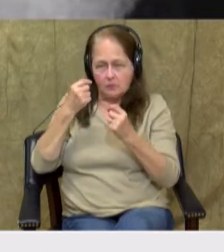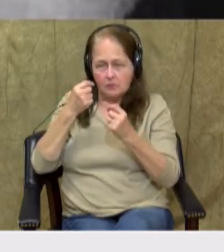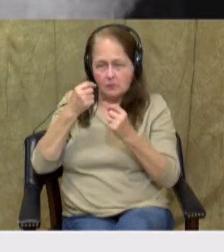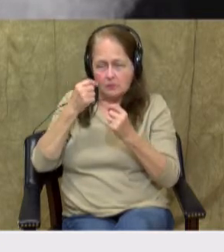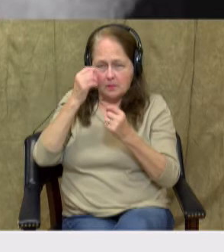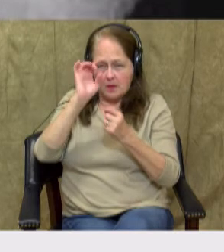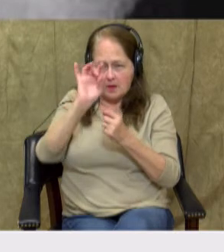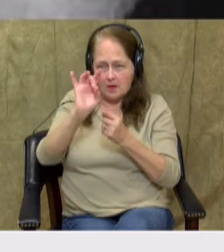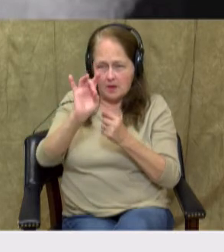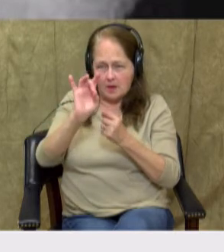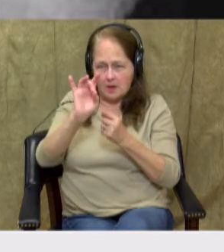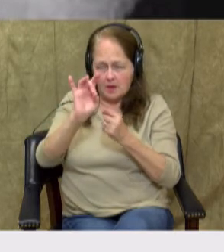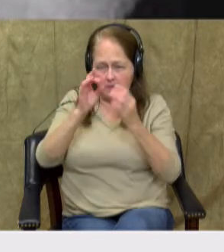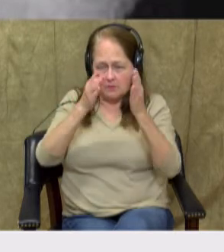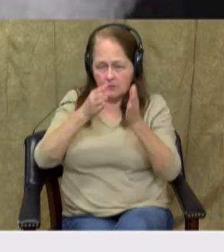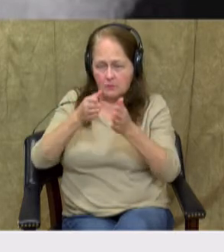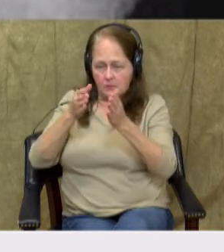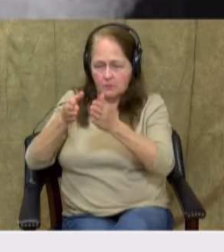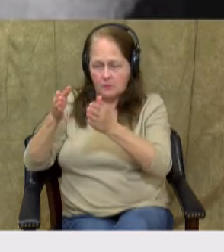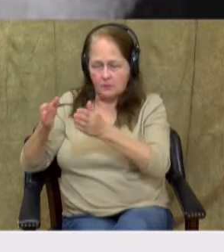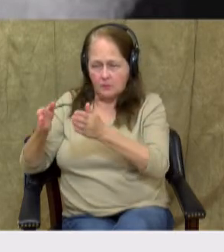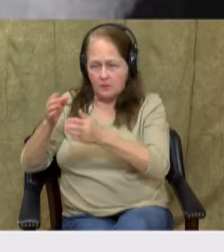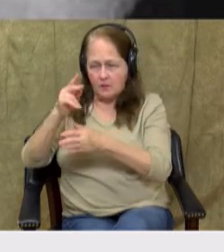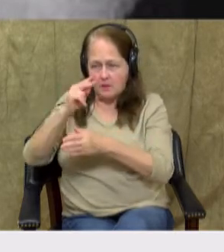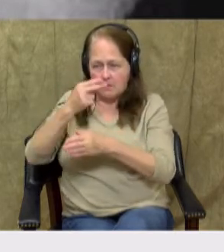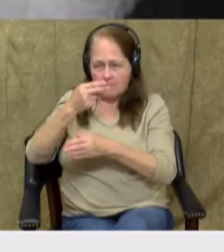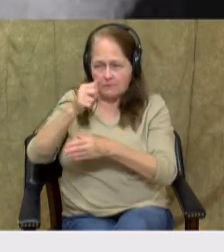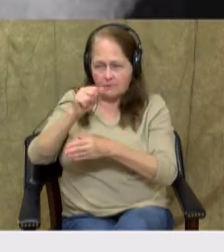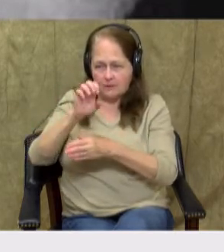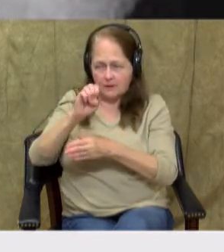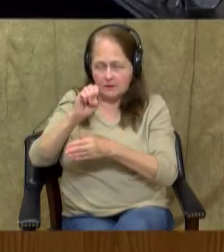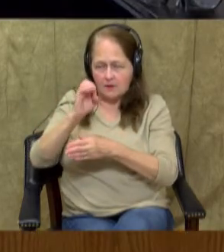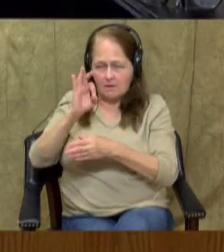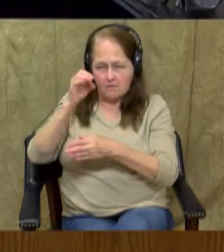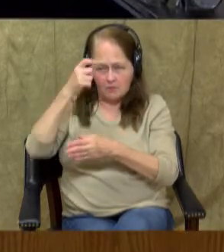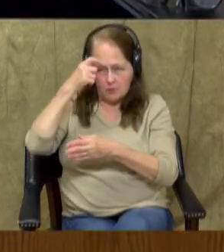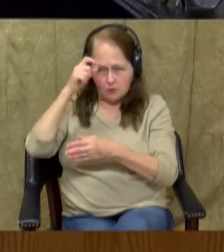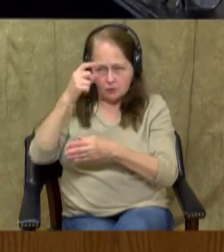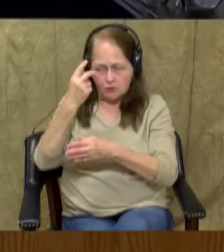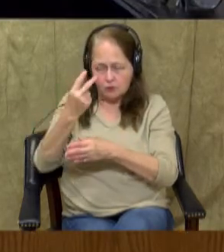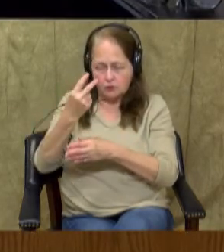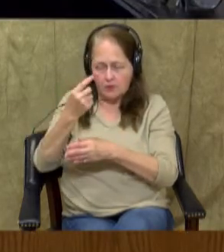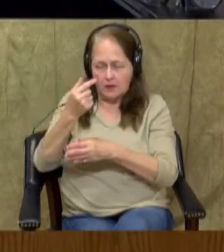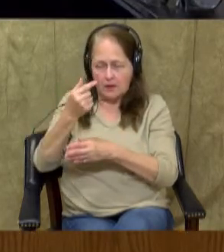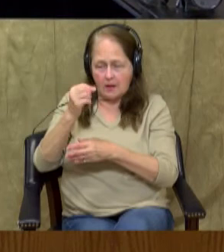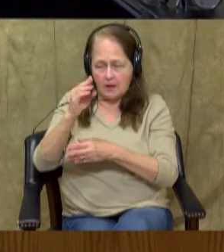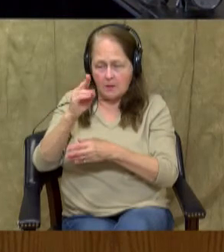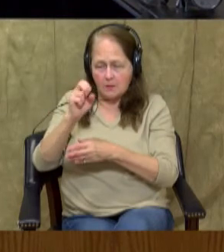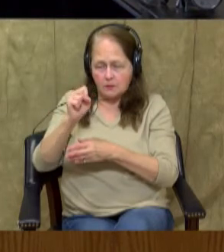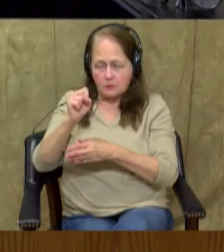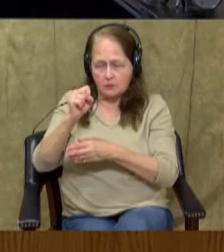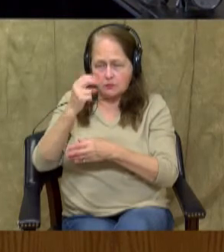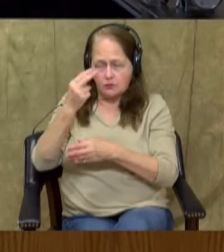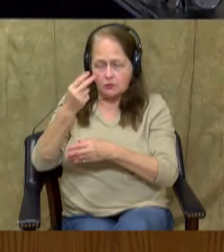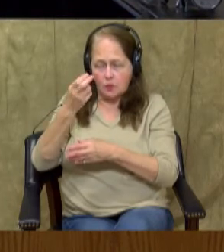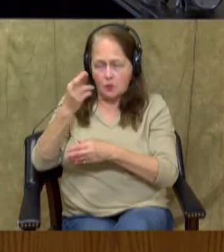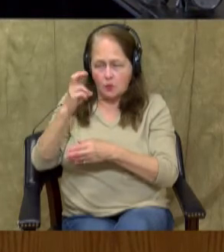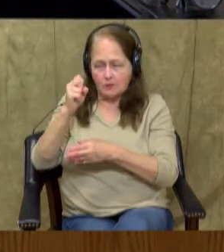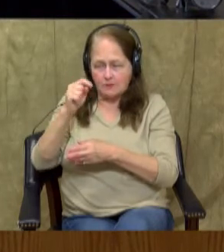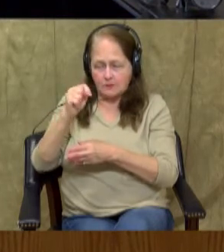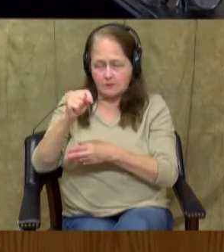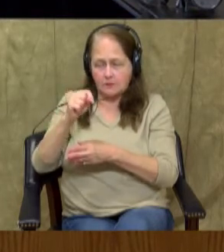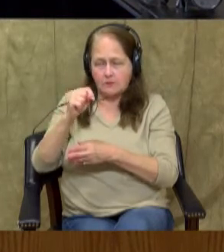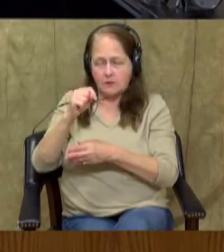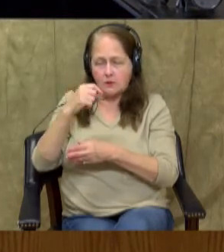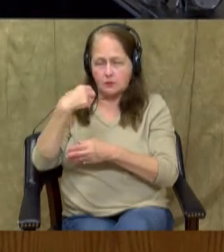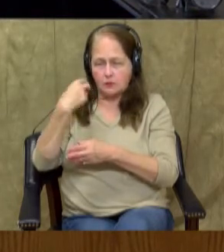there are 8 phases of the moon. There are 2 gibbous moons, there are 2 crescent moons, there are 2 quarter moons, and there's a